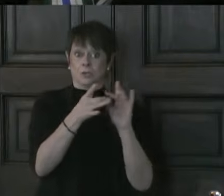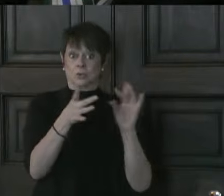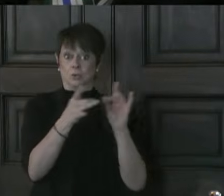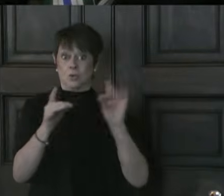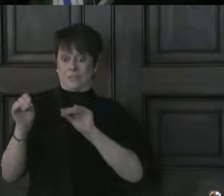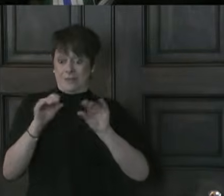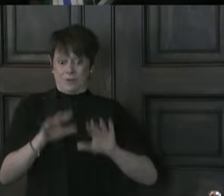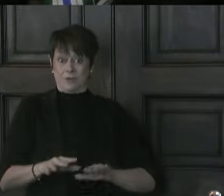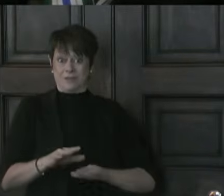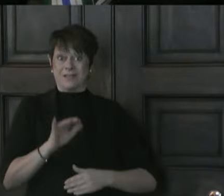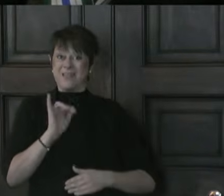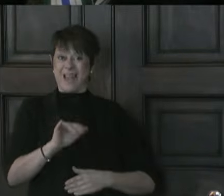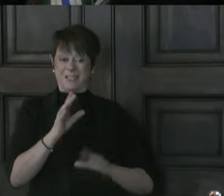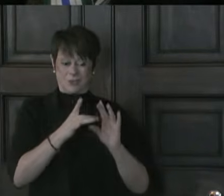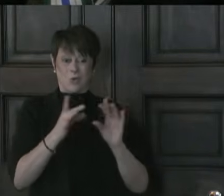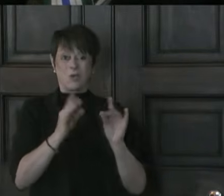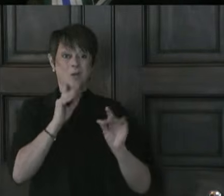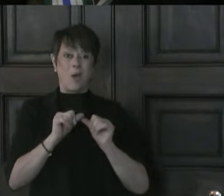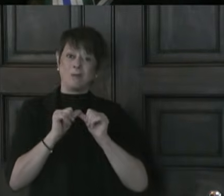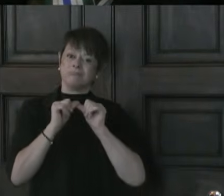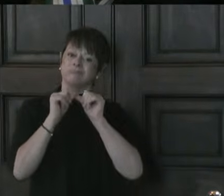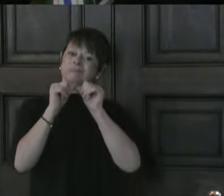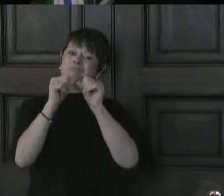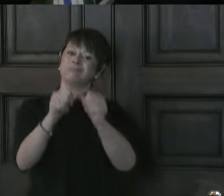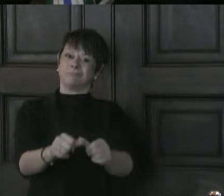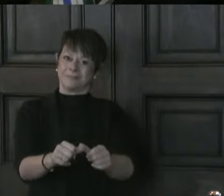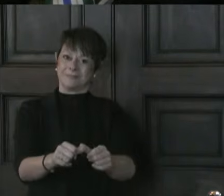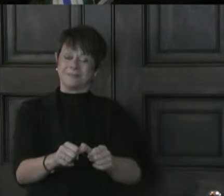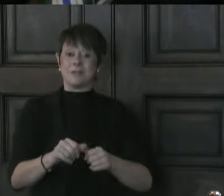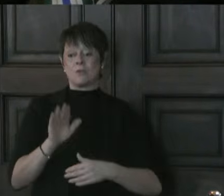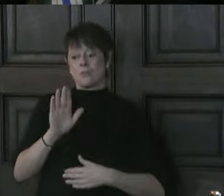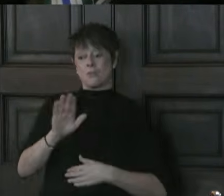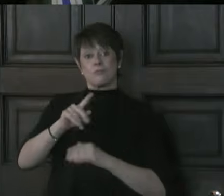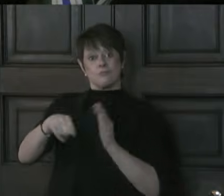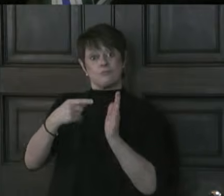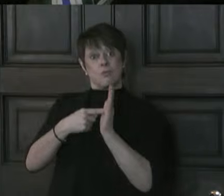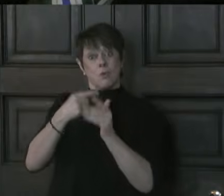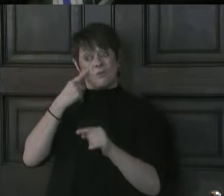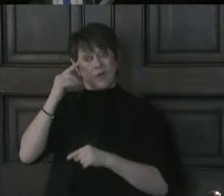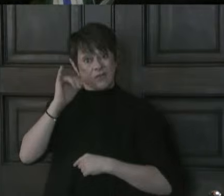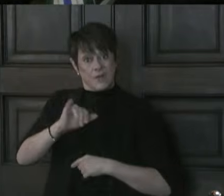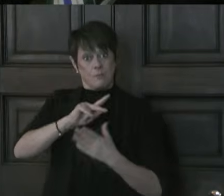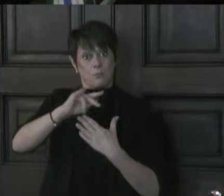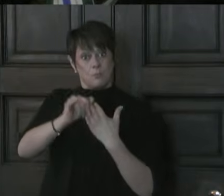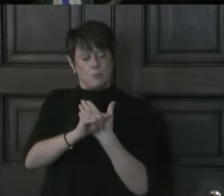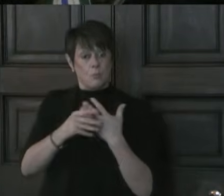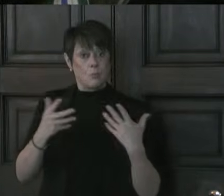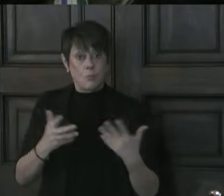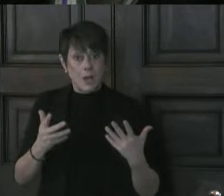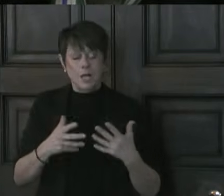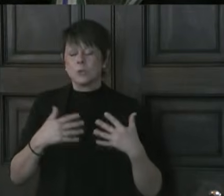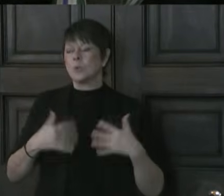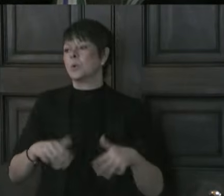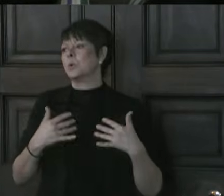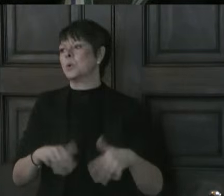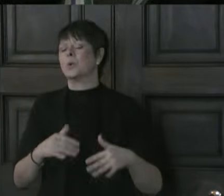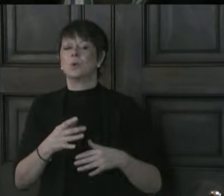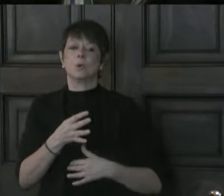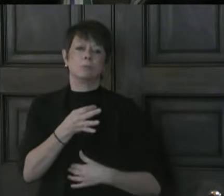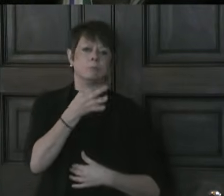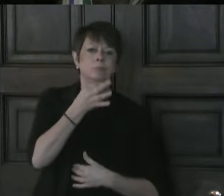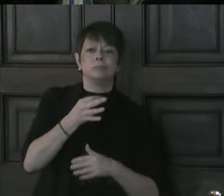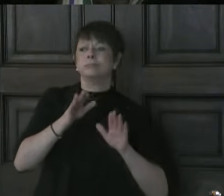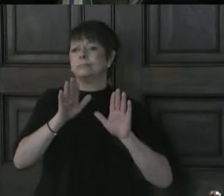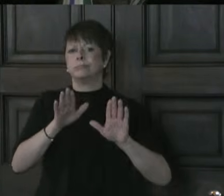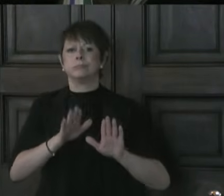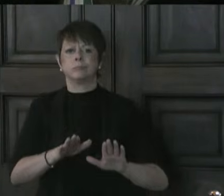will endure for generations. Ms. Mannion's role in this monumental project was indispensable. She